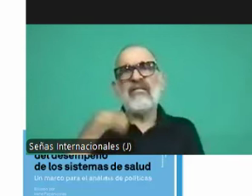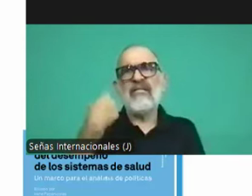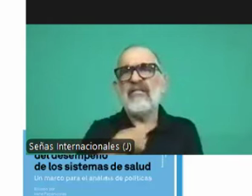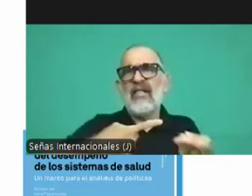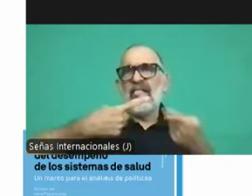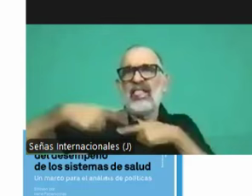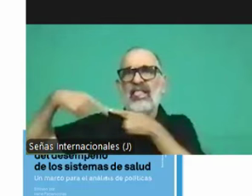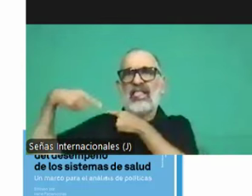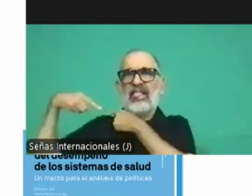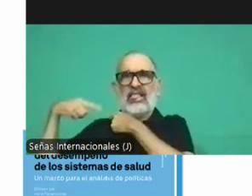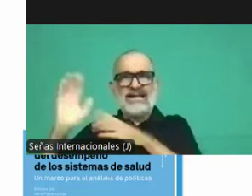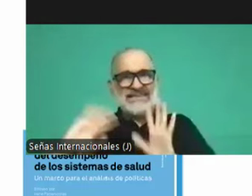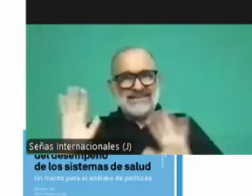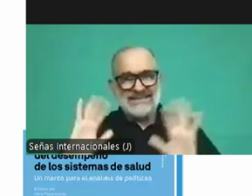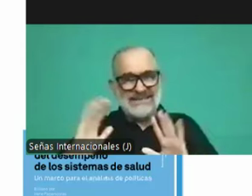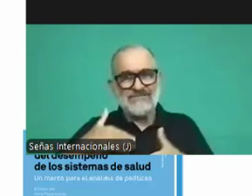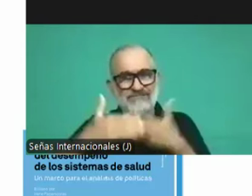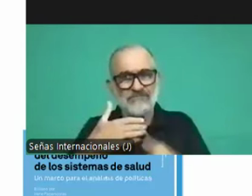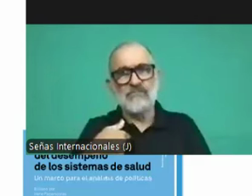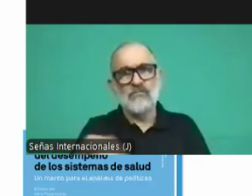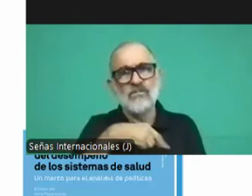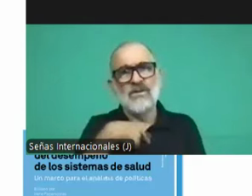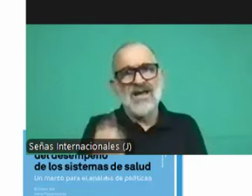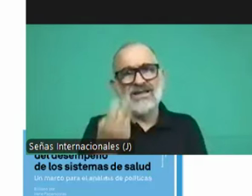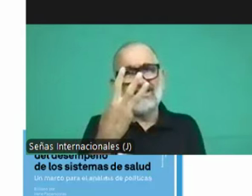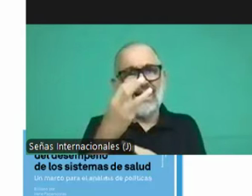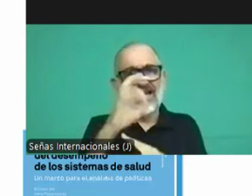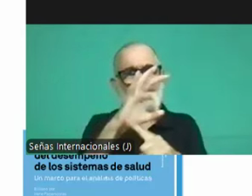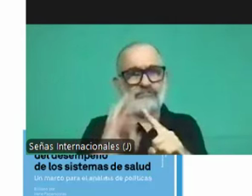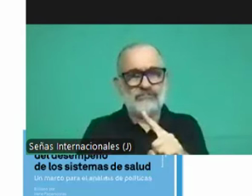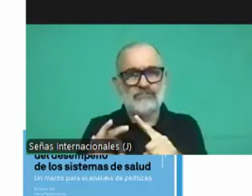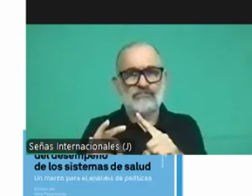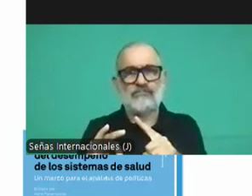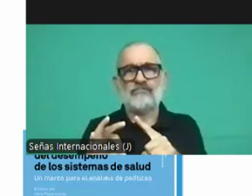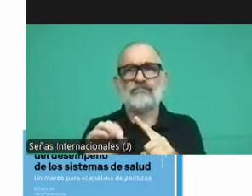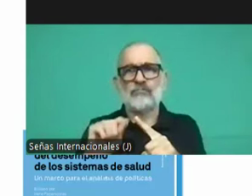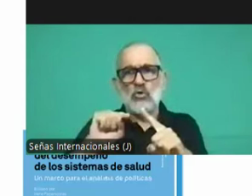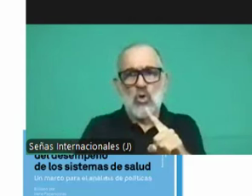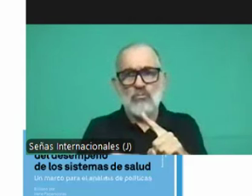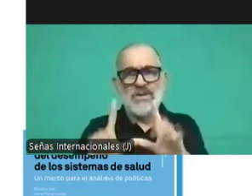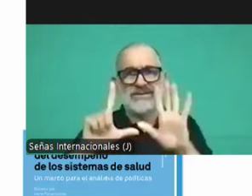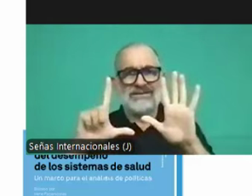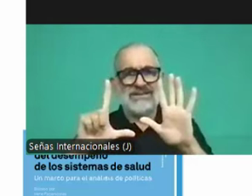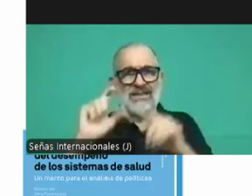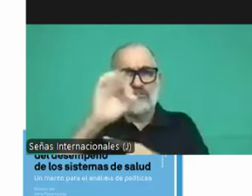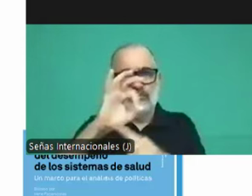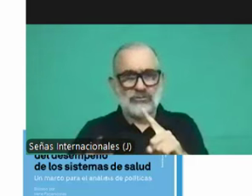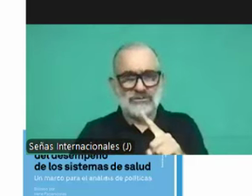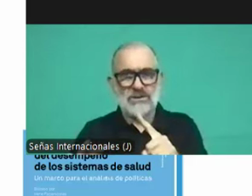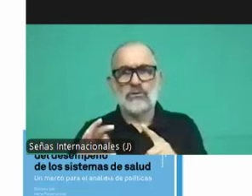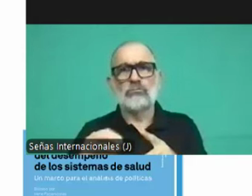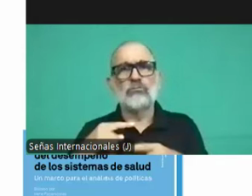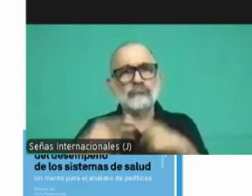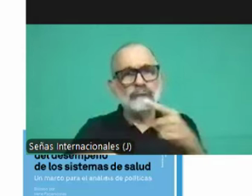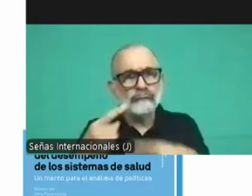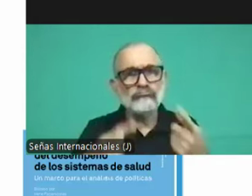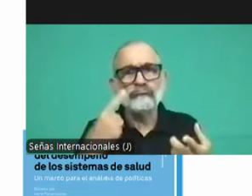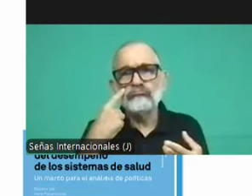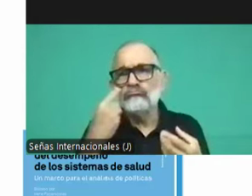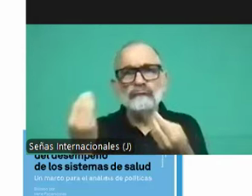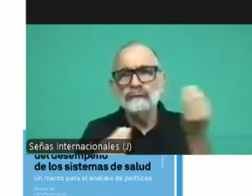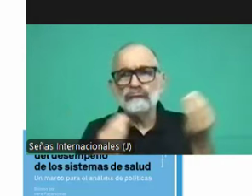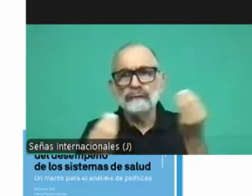at los últimos datos 3.7% in the disponibles region. del By the latest 2023. information La available from situación no ha 2023, the mejorado situation durante el has not improved 2024 during por